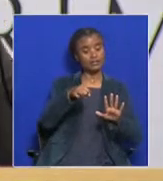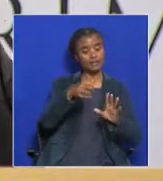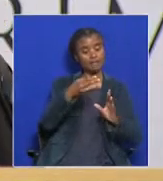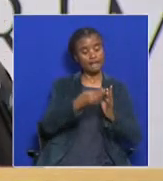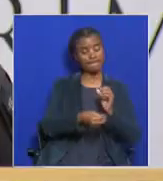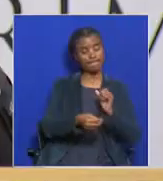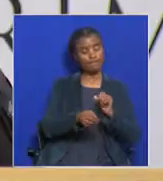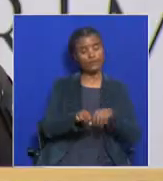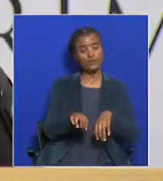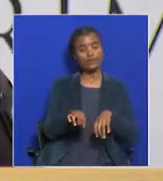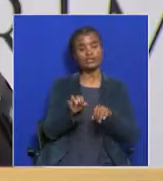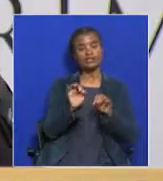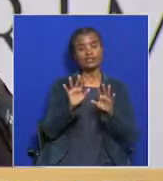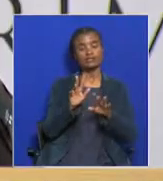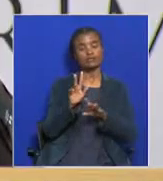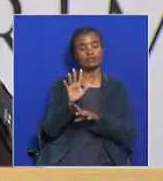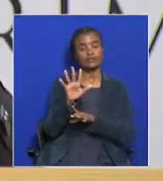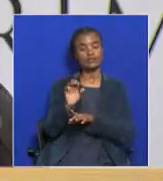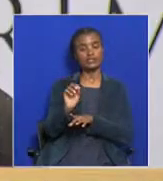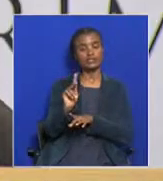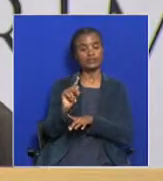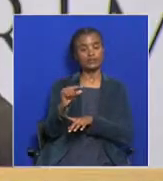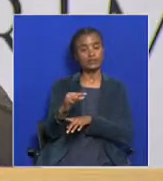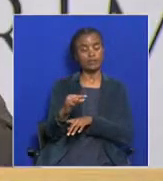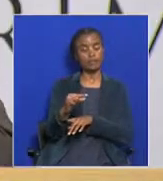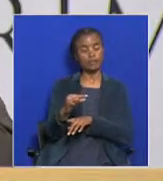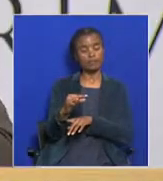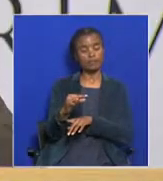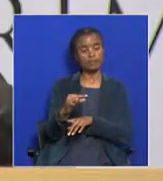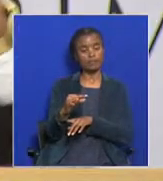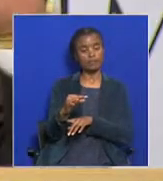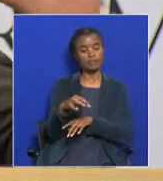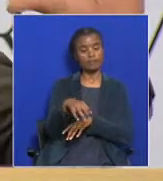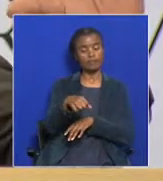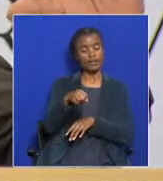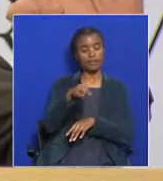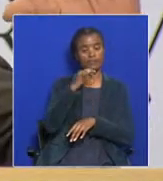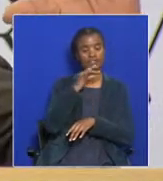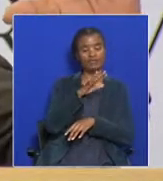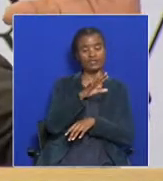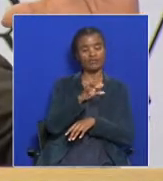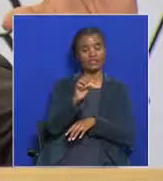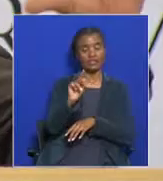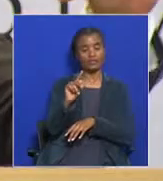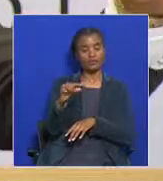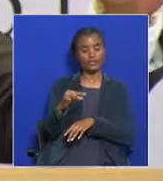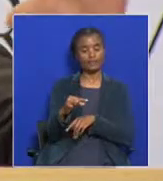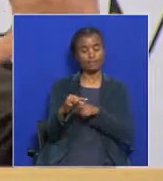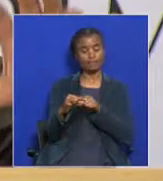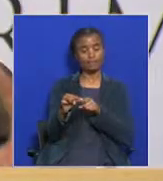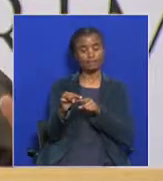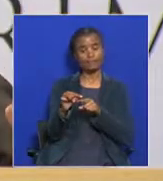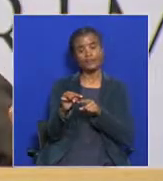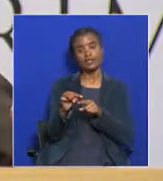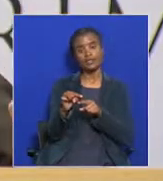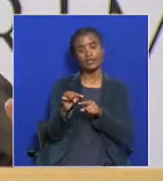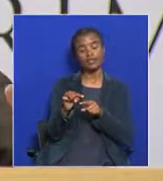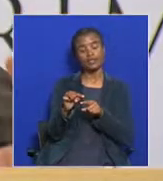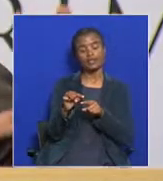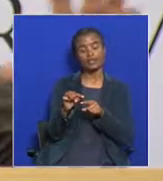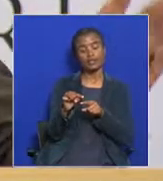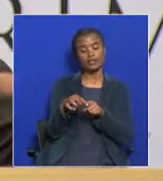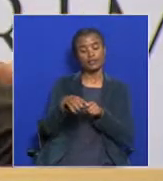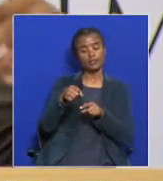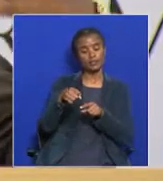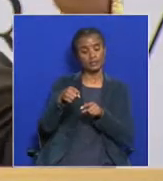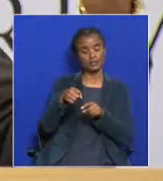at a 500 kilogram deficit within your load. If there were 10 bags short,